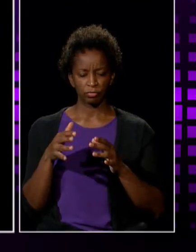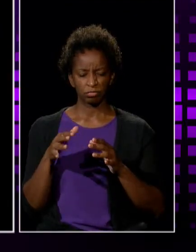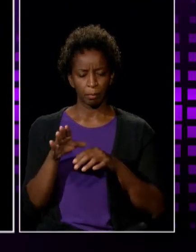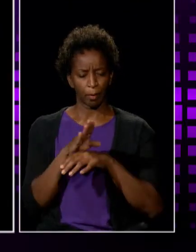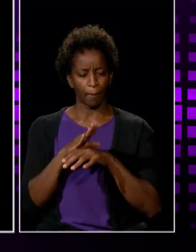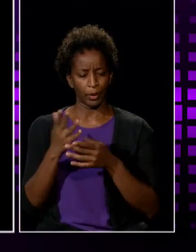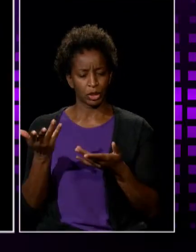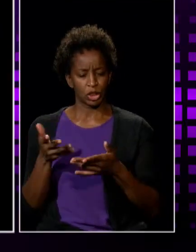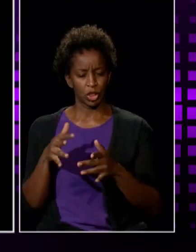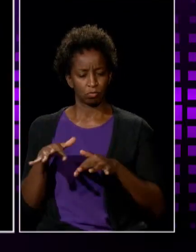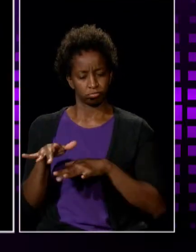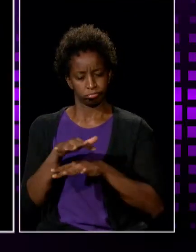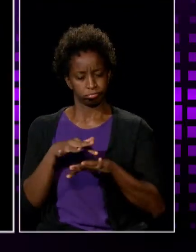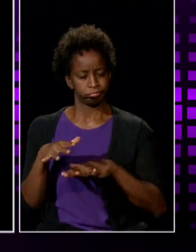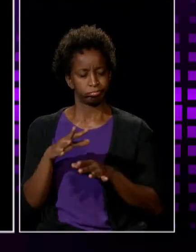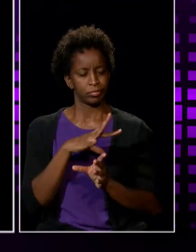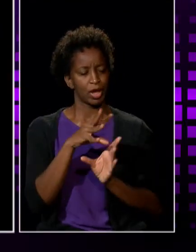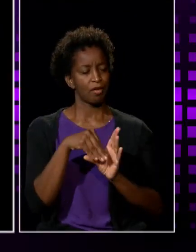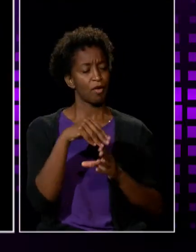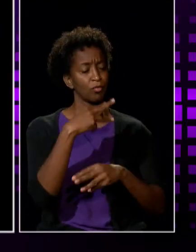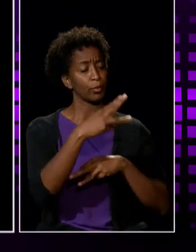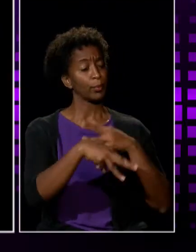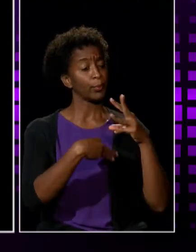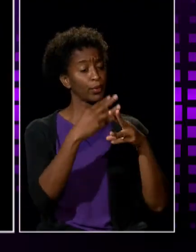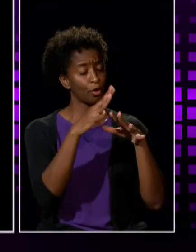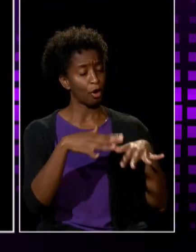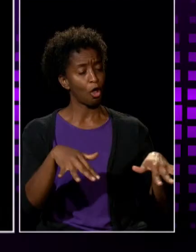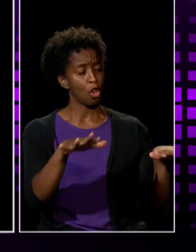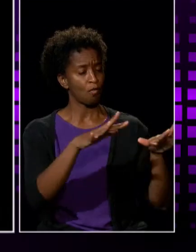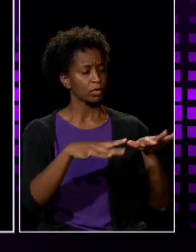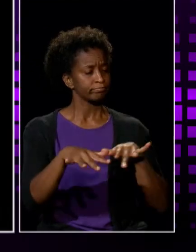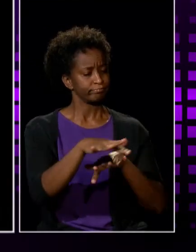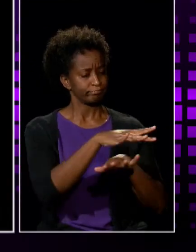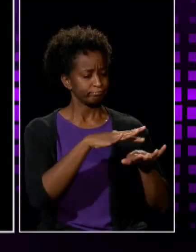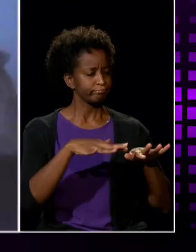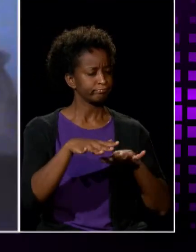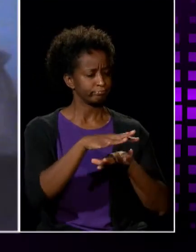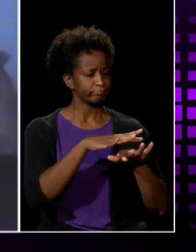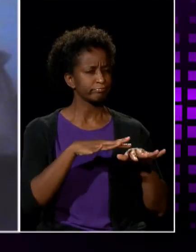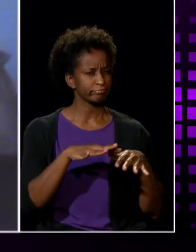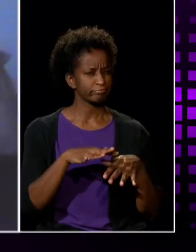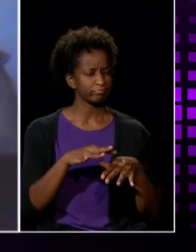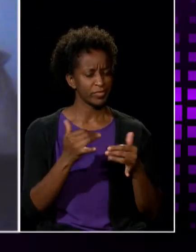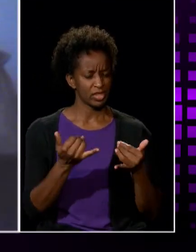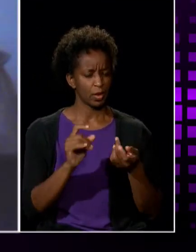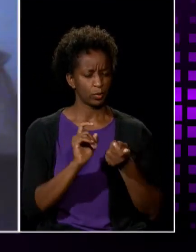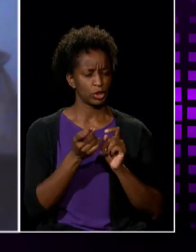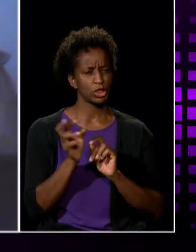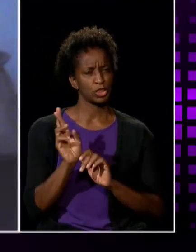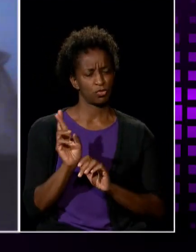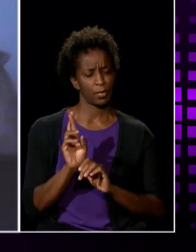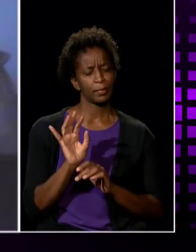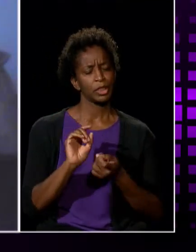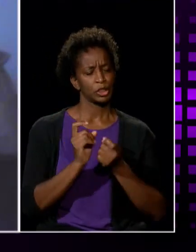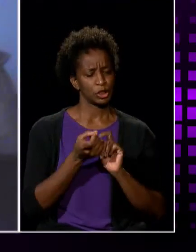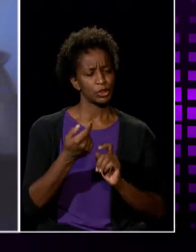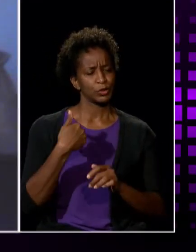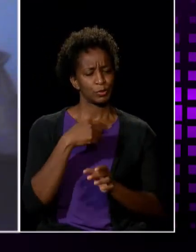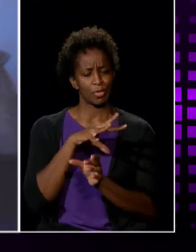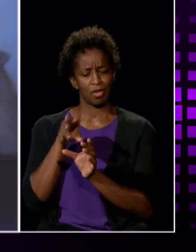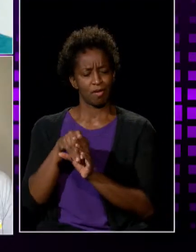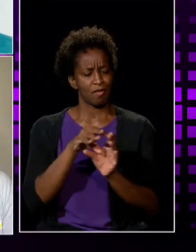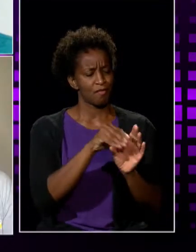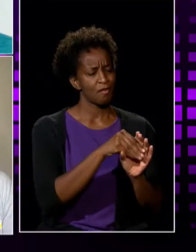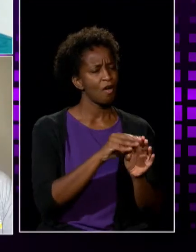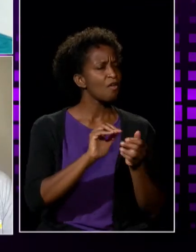we finally become a republic. Yes, thank you. And Khaleel, I'll pose the same question